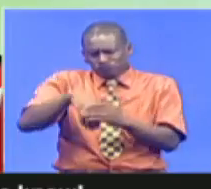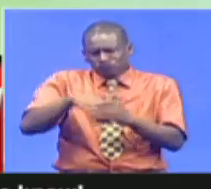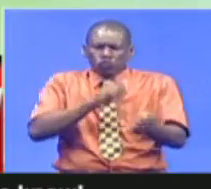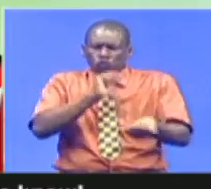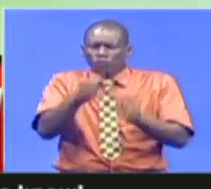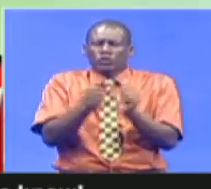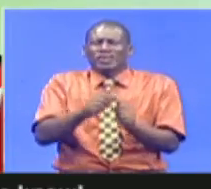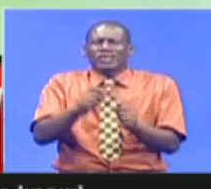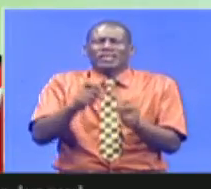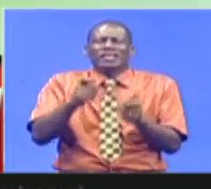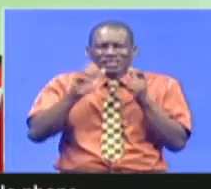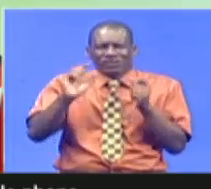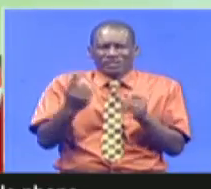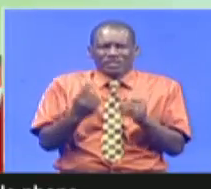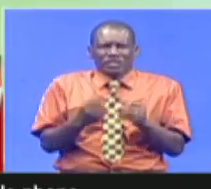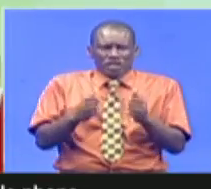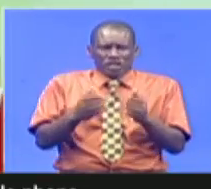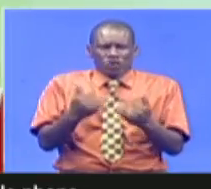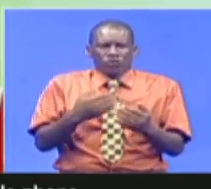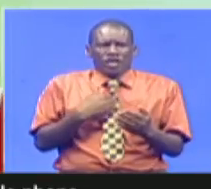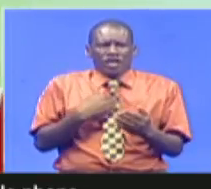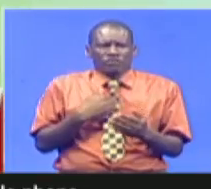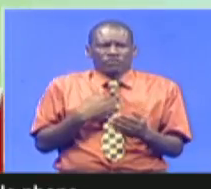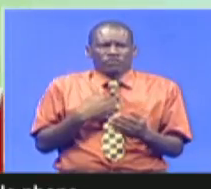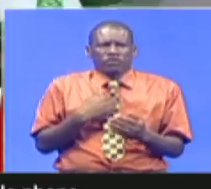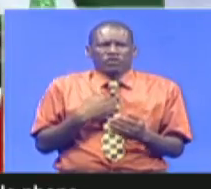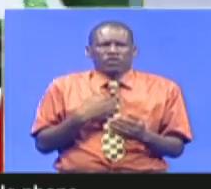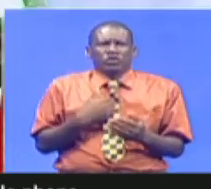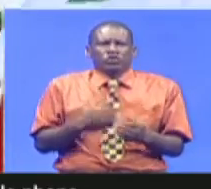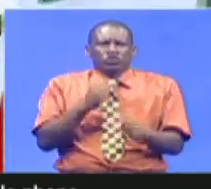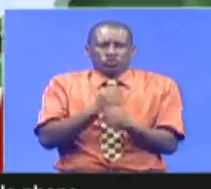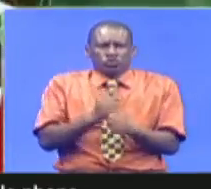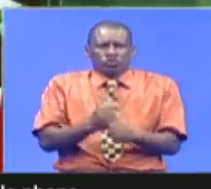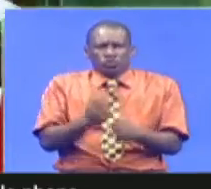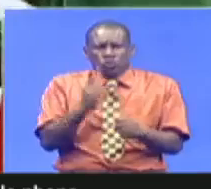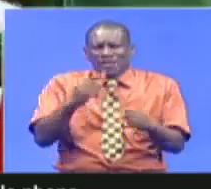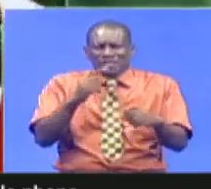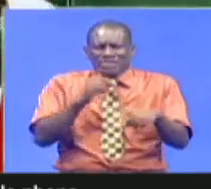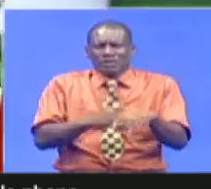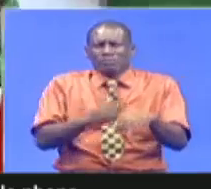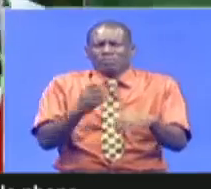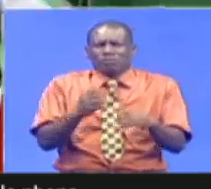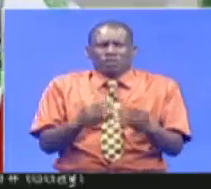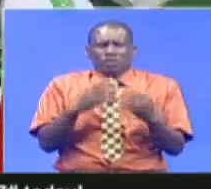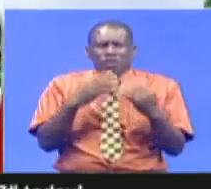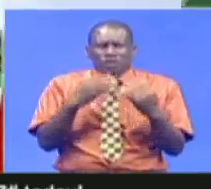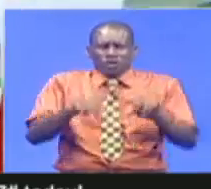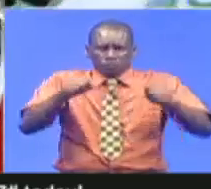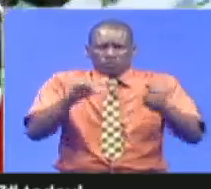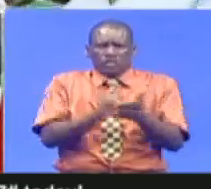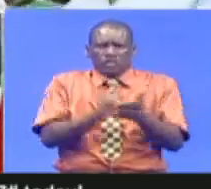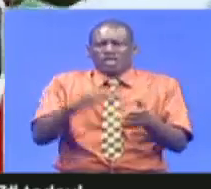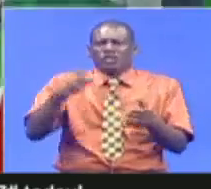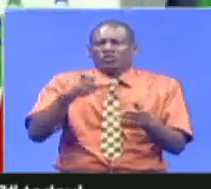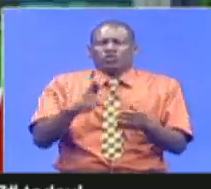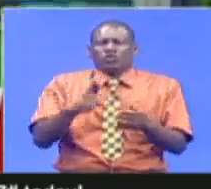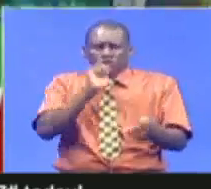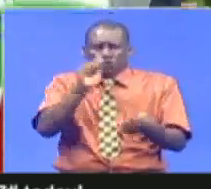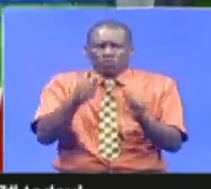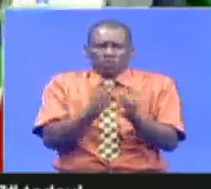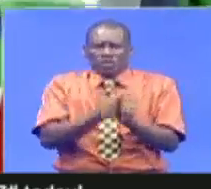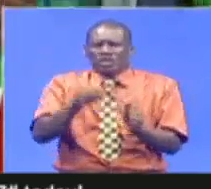don't focus on the next round. We just have to go each game at a time. It is highly likely that Gor will face USM